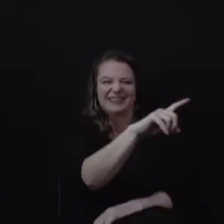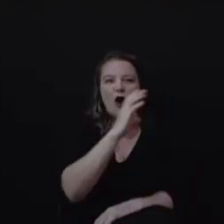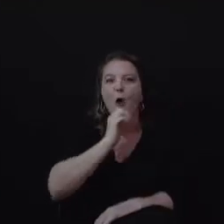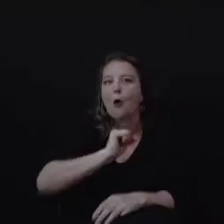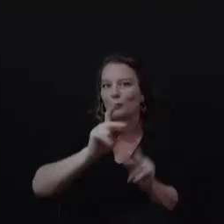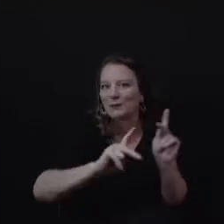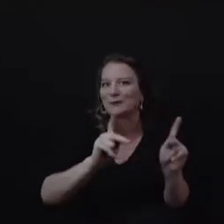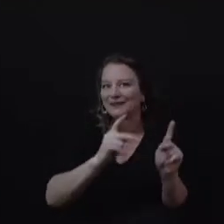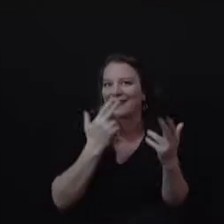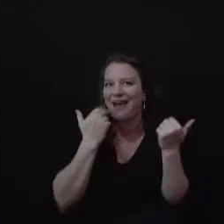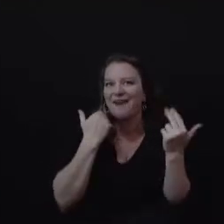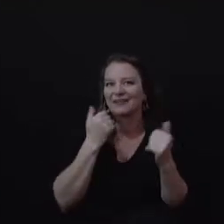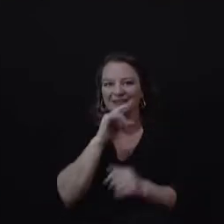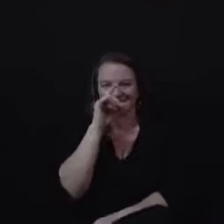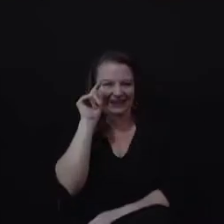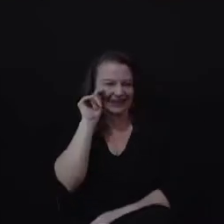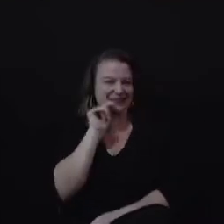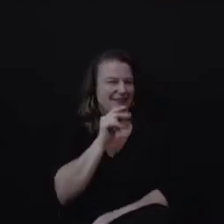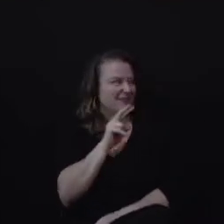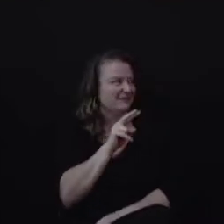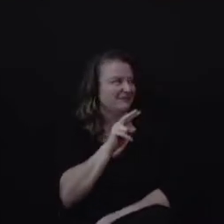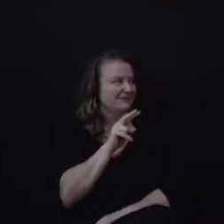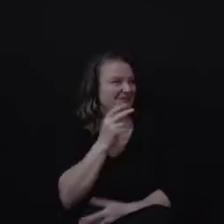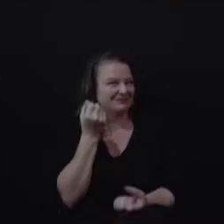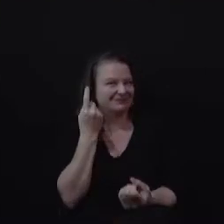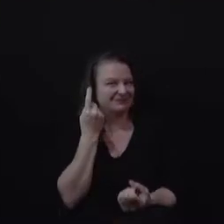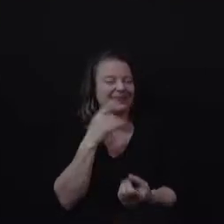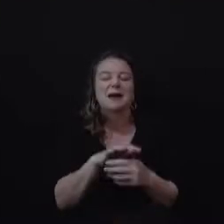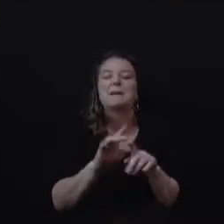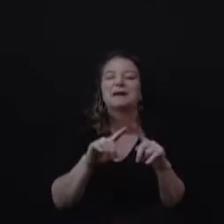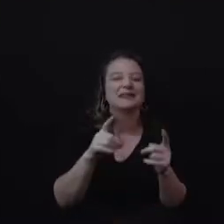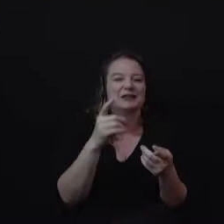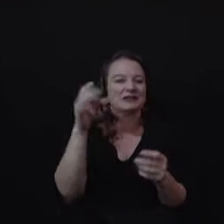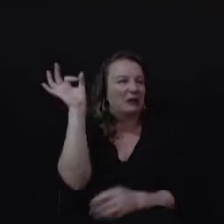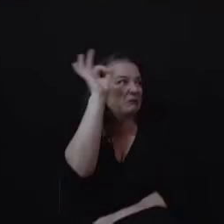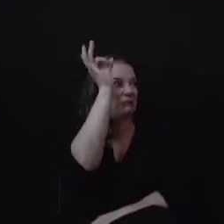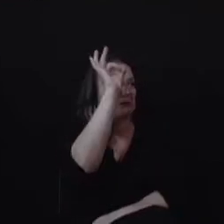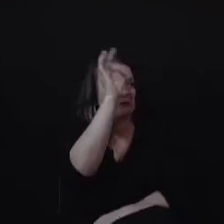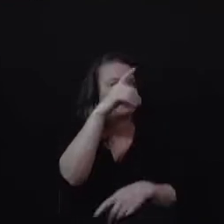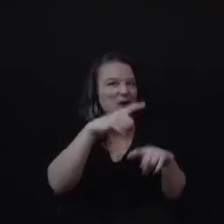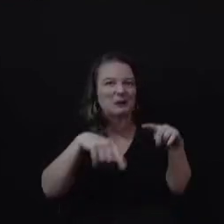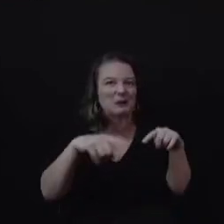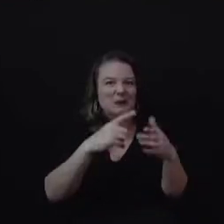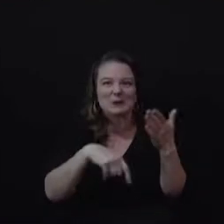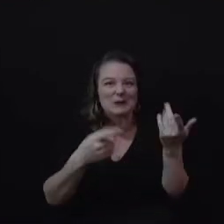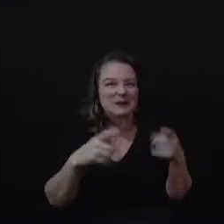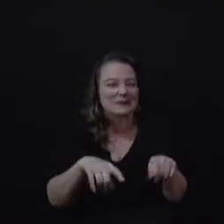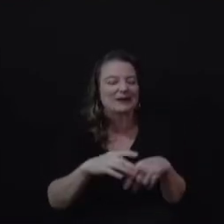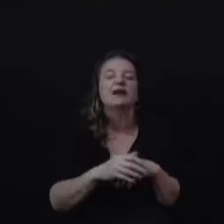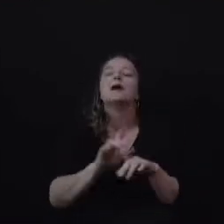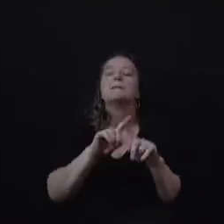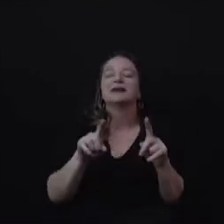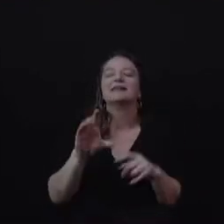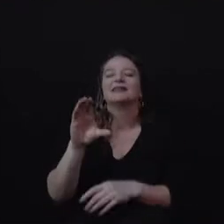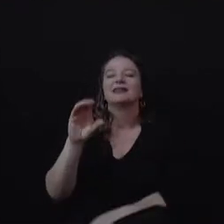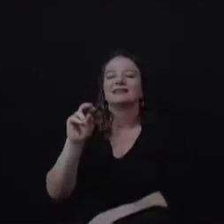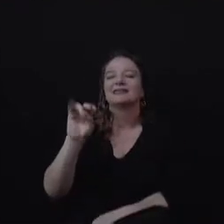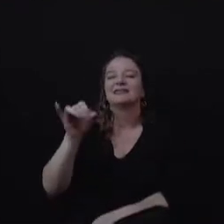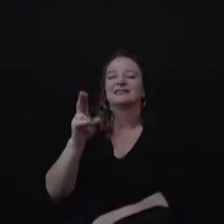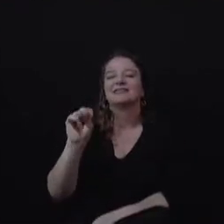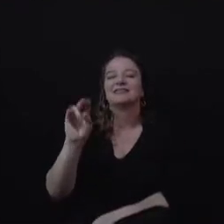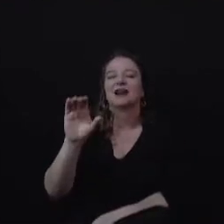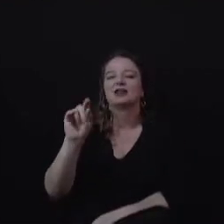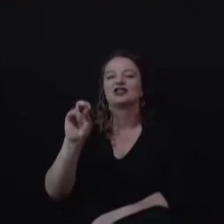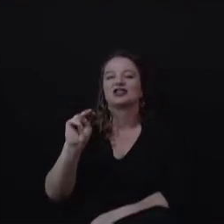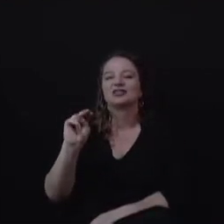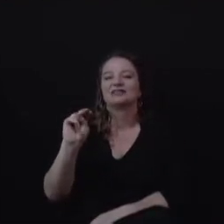old. Everyone. Because y'all probably have no clue what this is. But conjunction, junction, what's